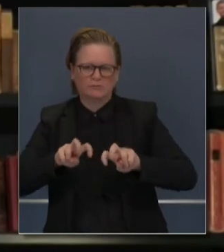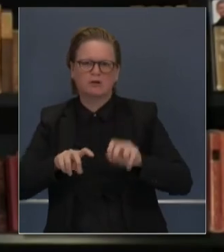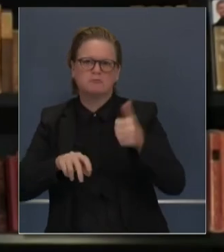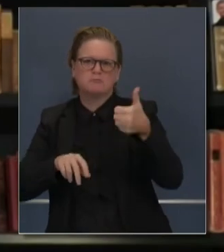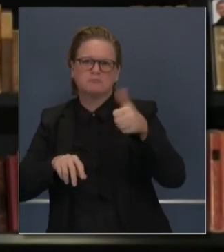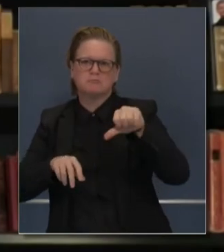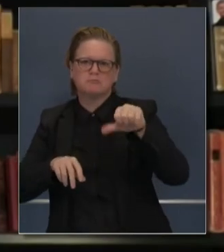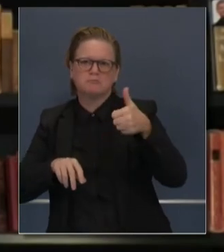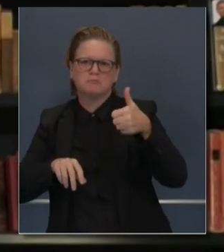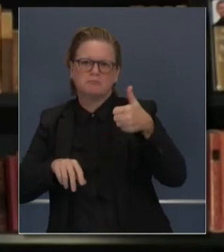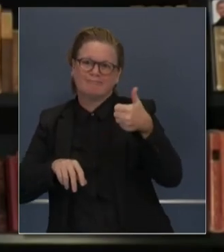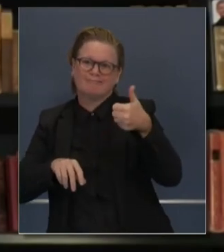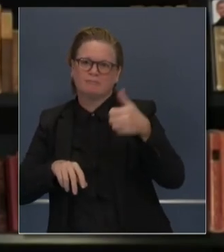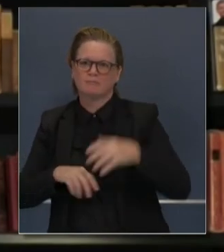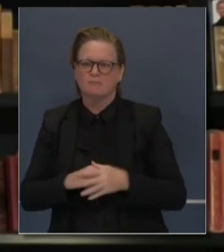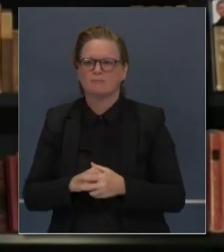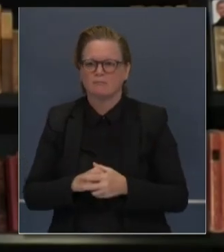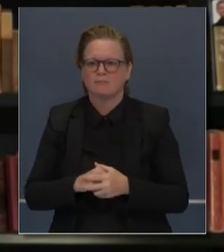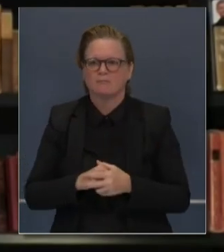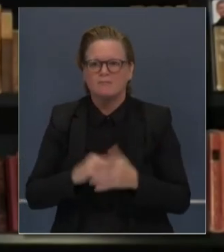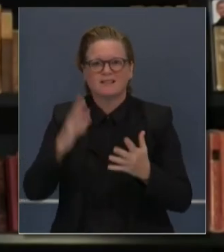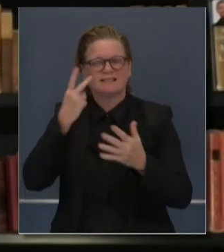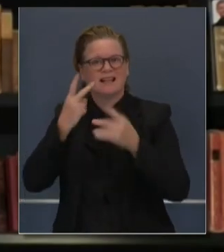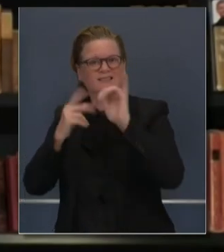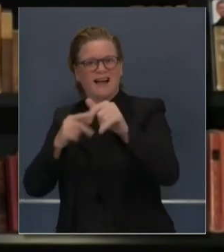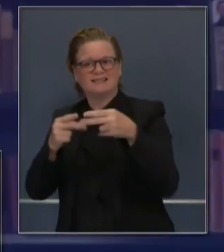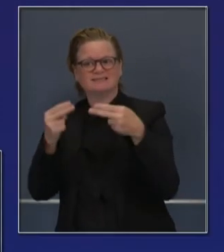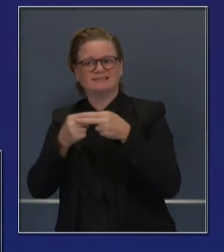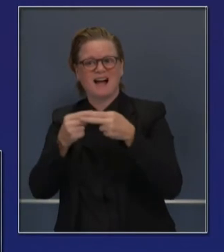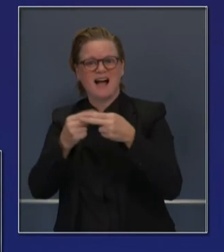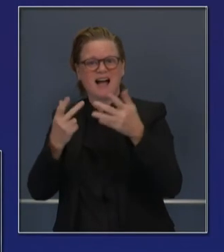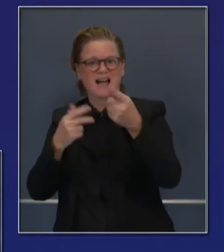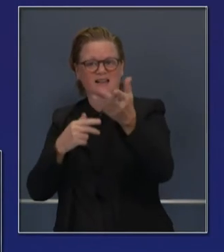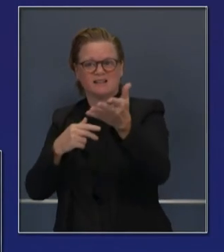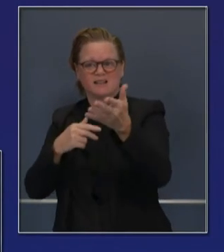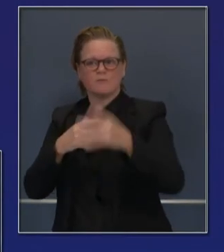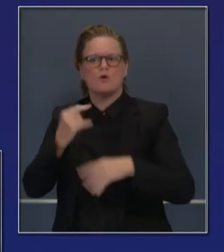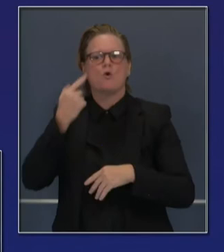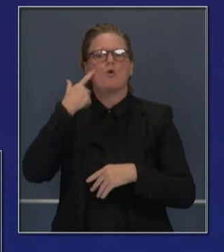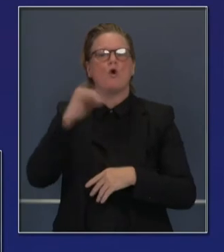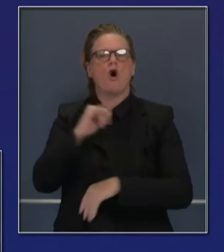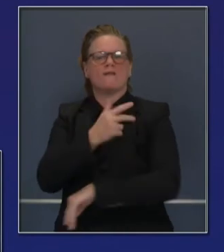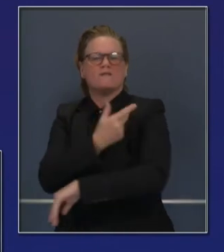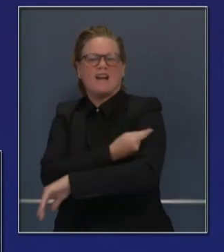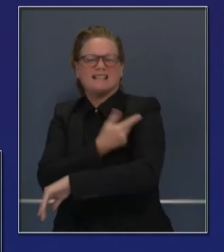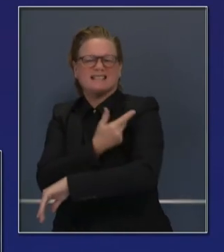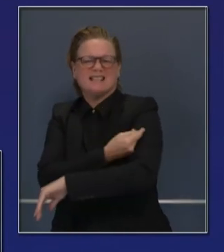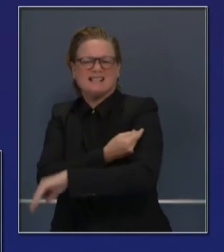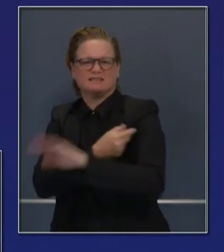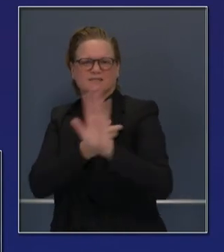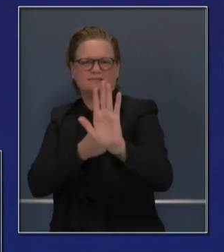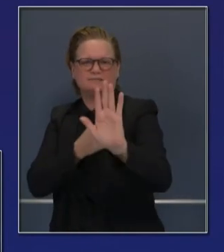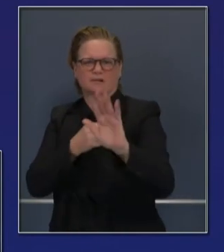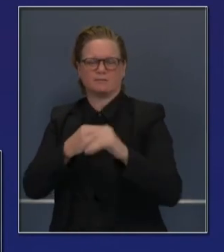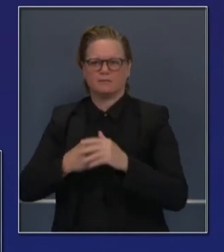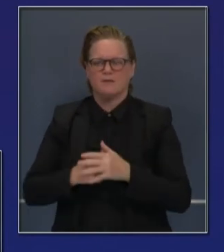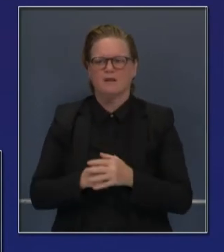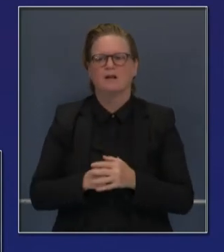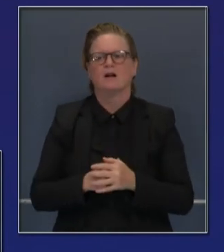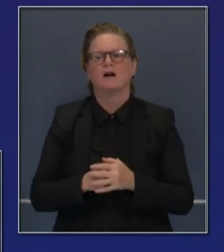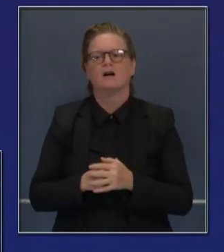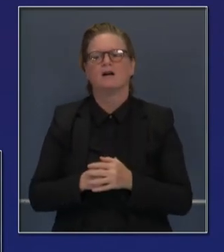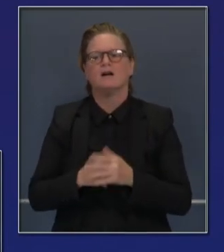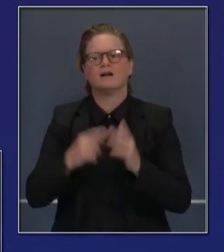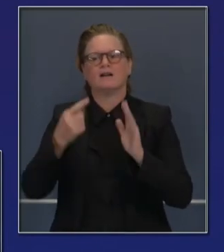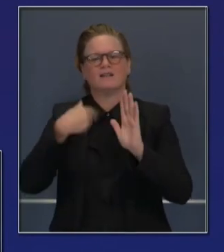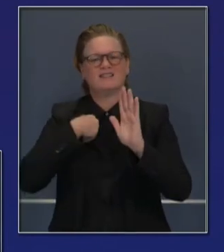and you can see in this slide that we put up, the California vaccine update, that we have another work group. This is the drafting guidelines work group that